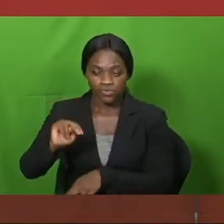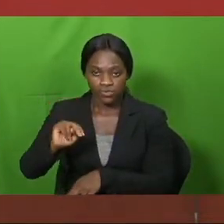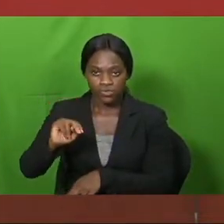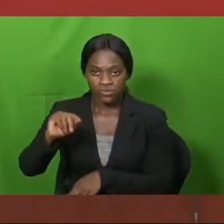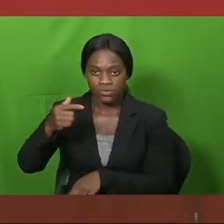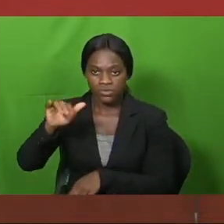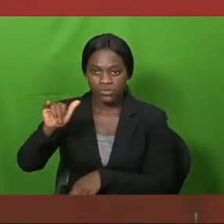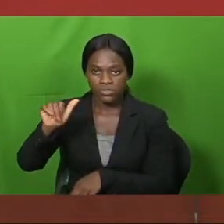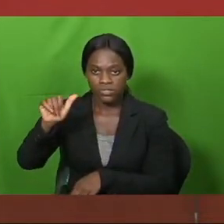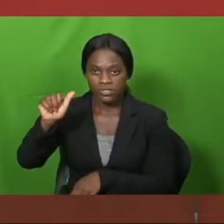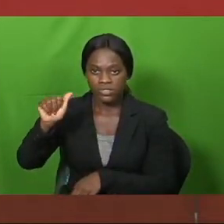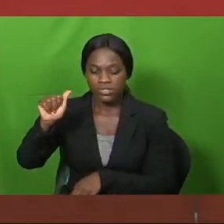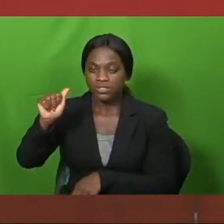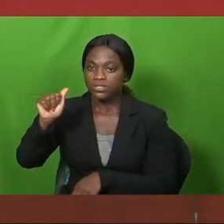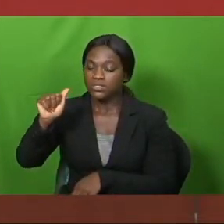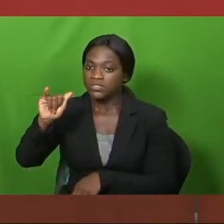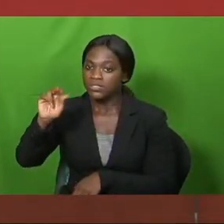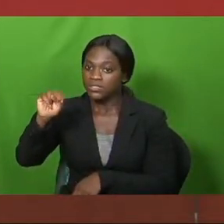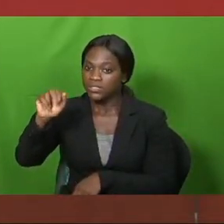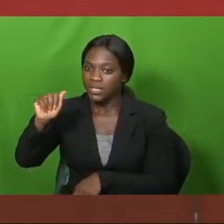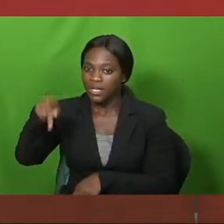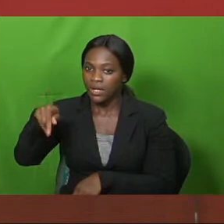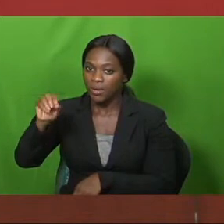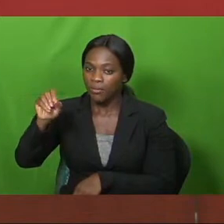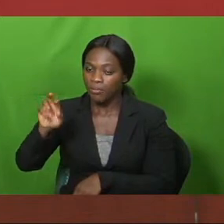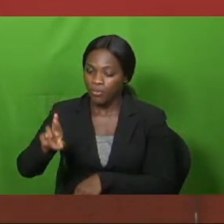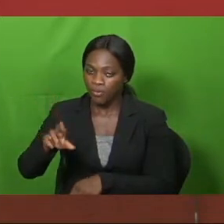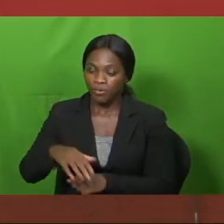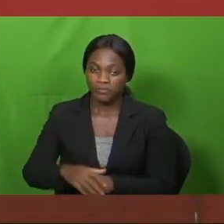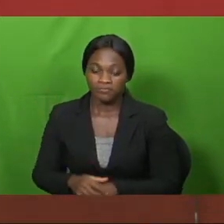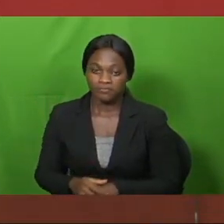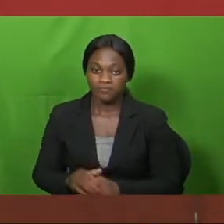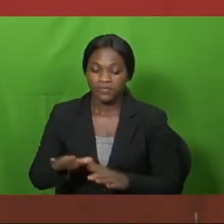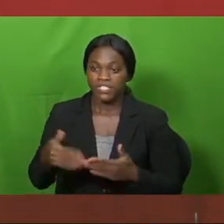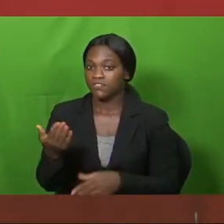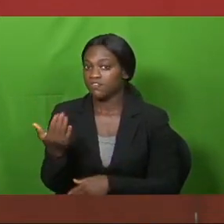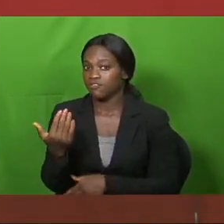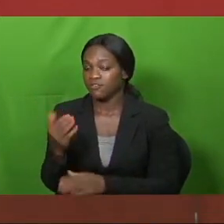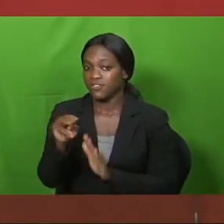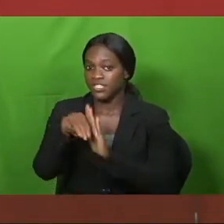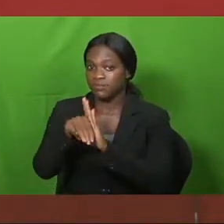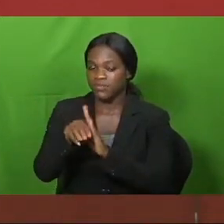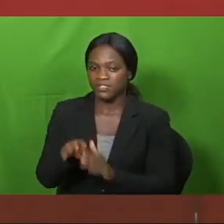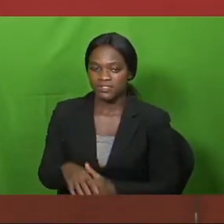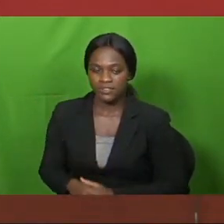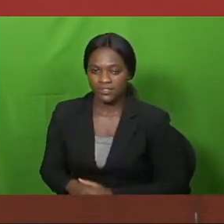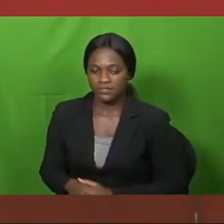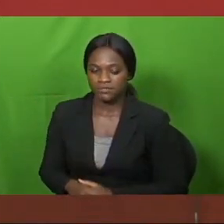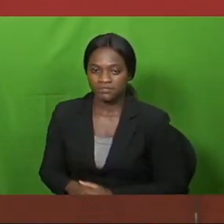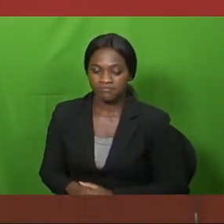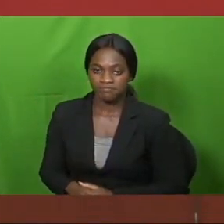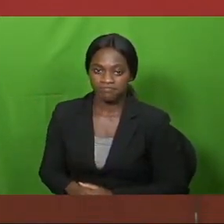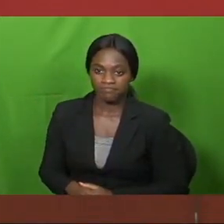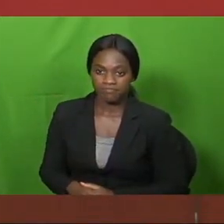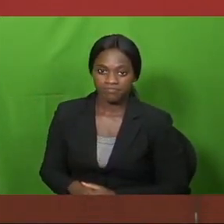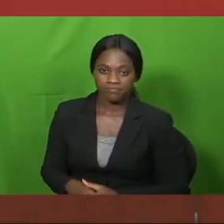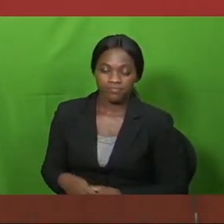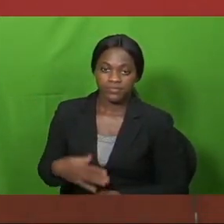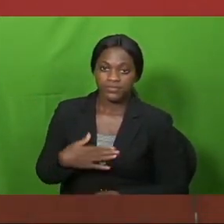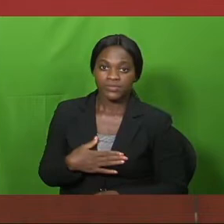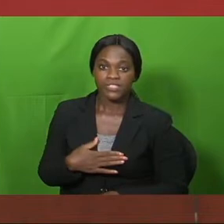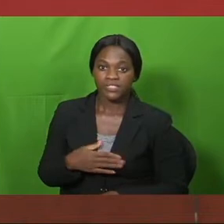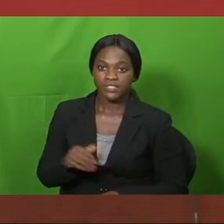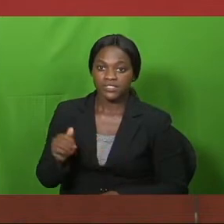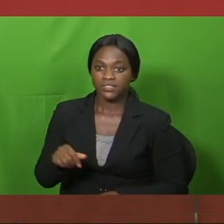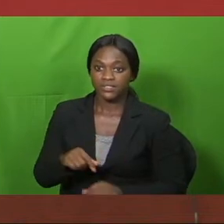who is also a ranking member, and therefore 15 minutes is allotted to you. So, Honorable Member, you may take your floor